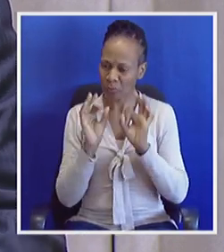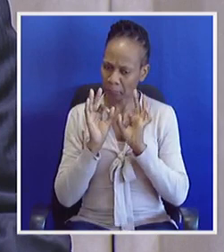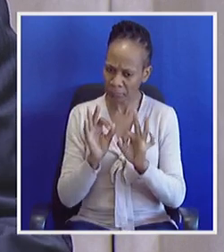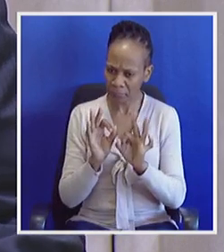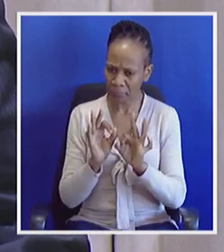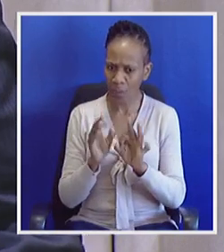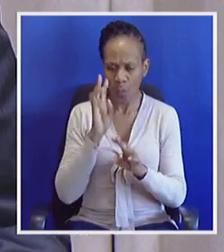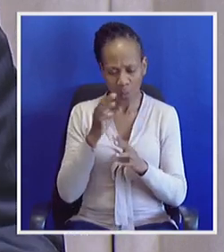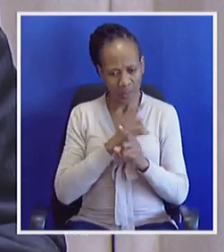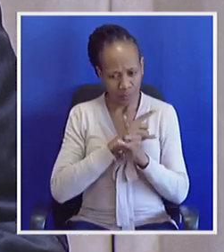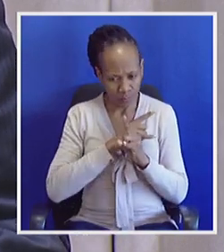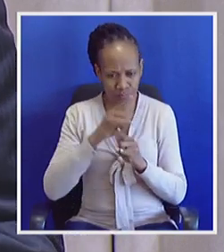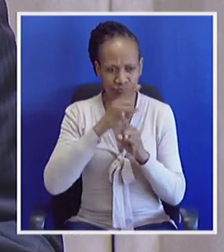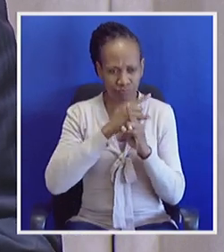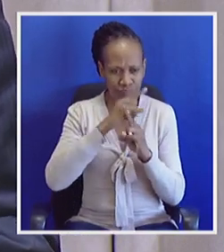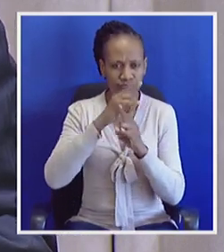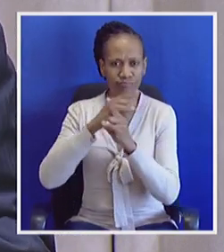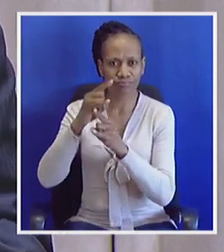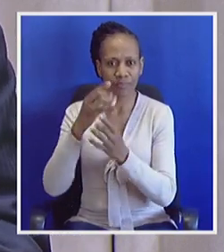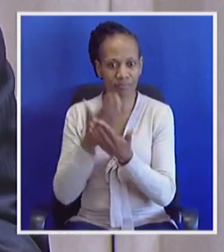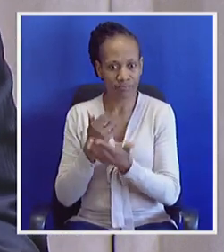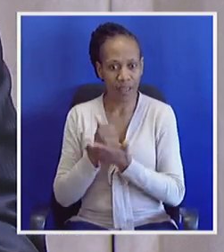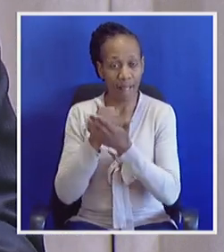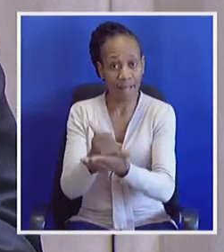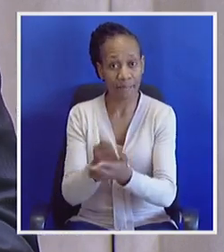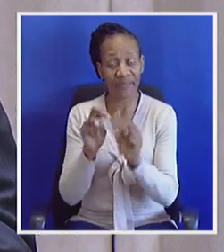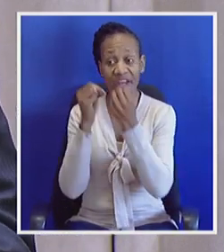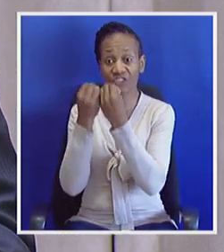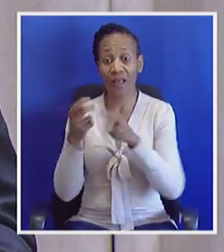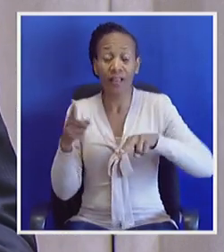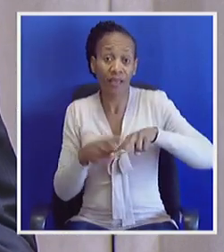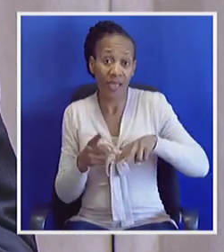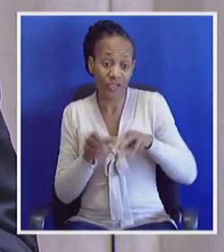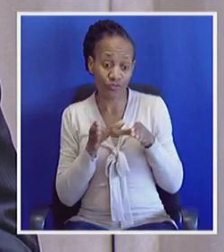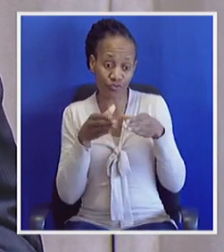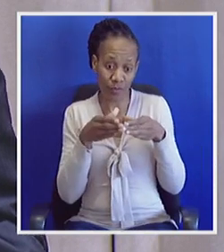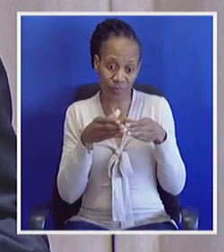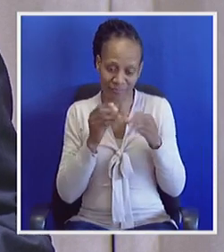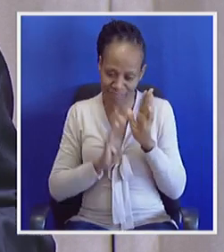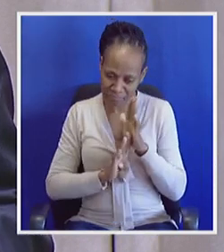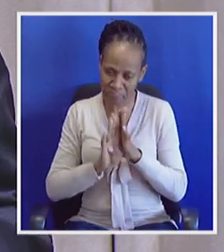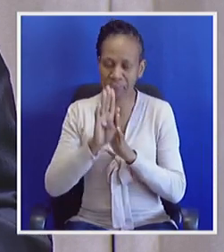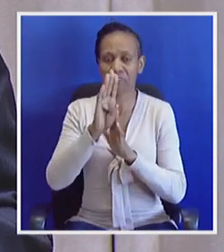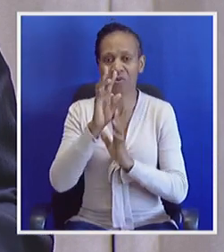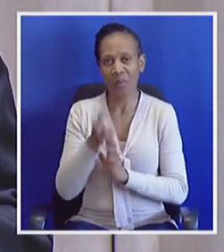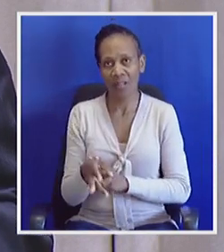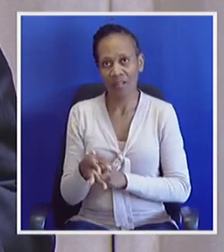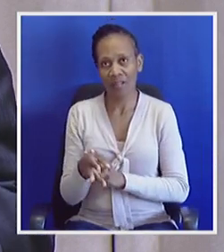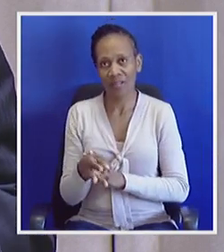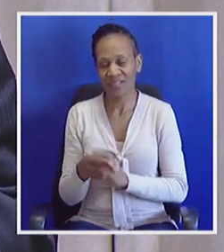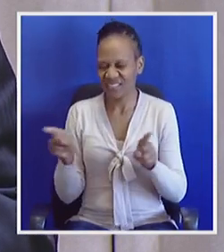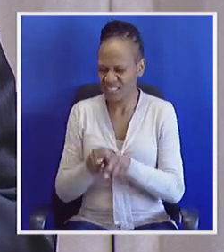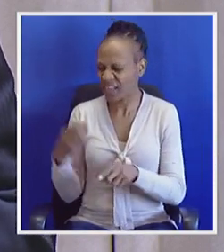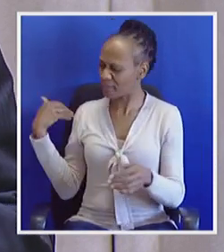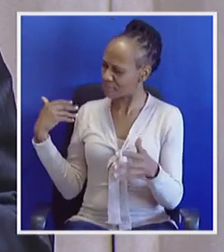well-placed to successfully drive our national AIDS response in a collaborative way, as it has